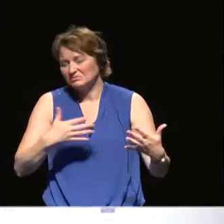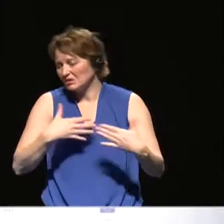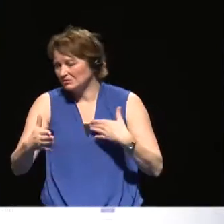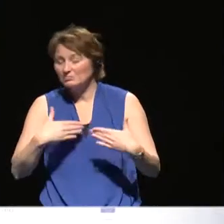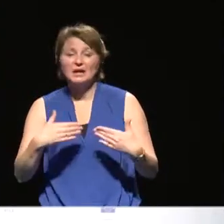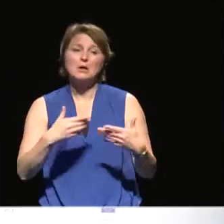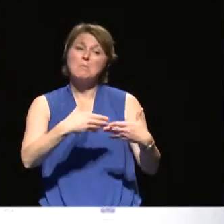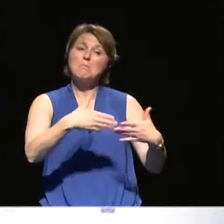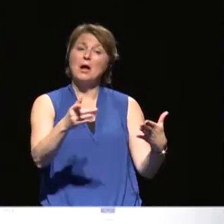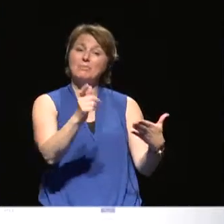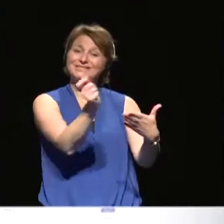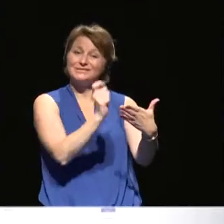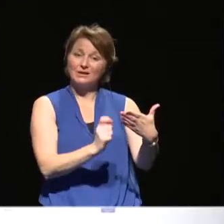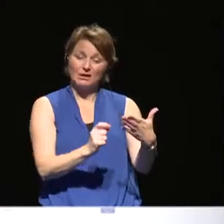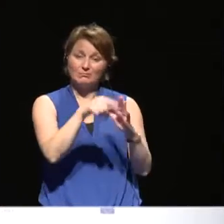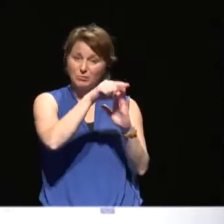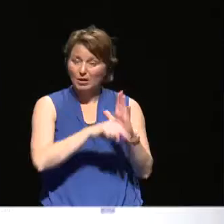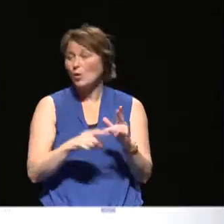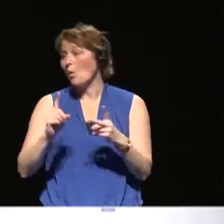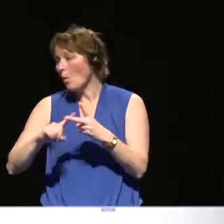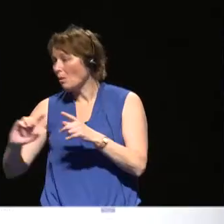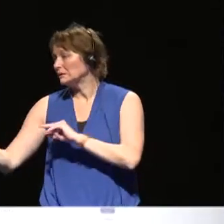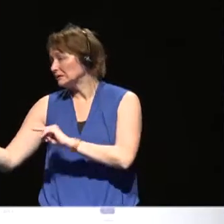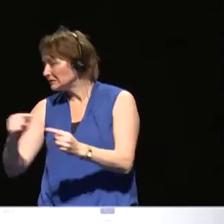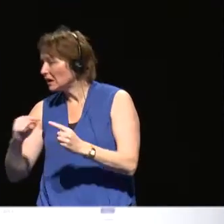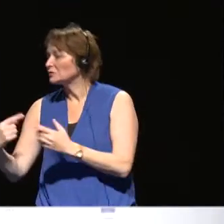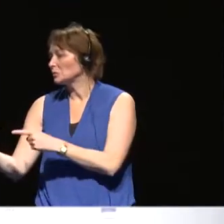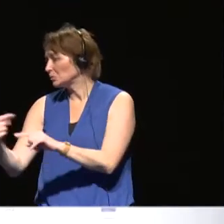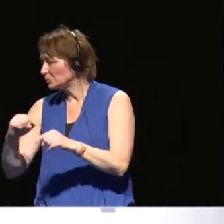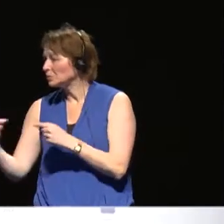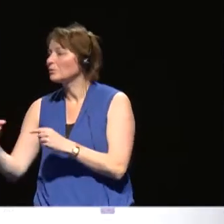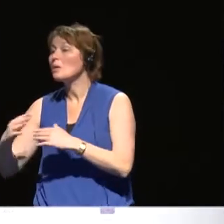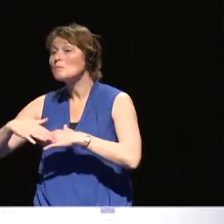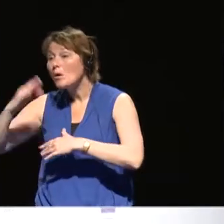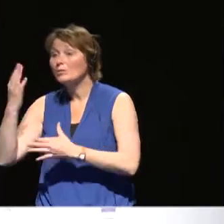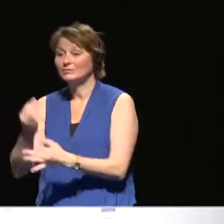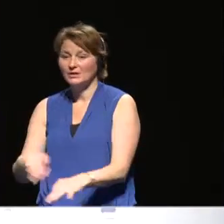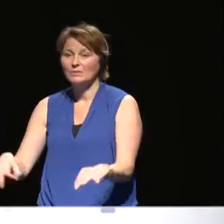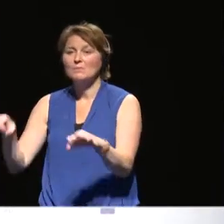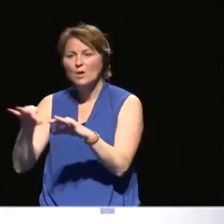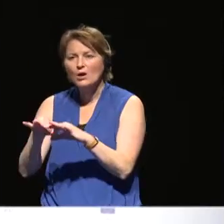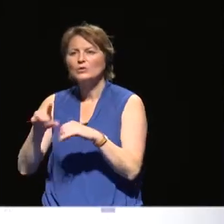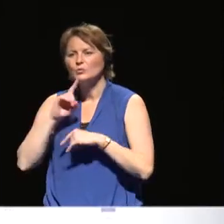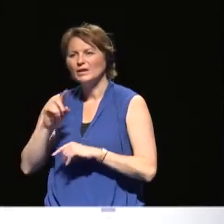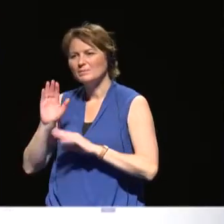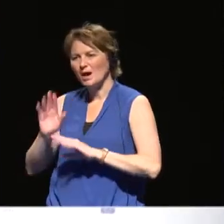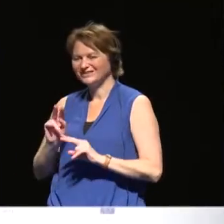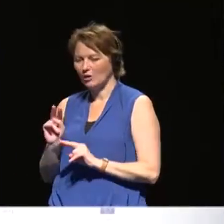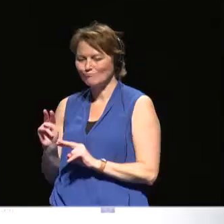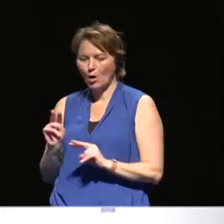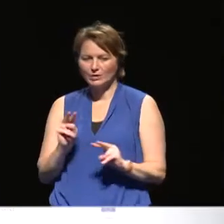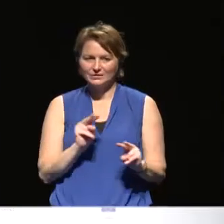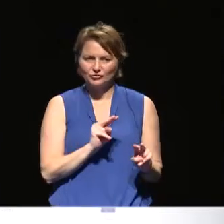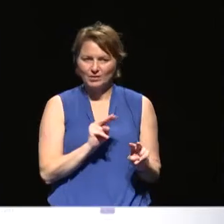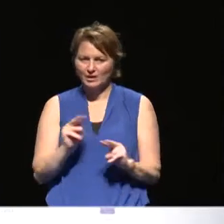public policies or in the process of discussing and debating them, but mainly at the stage of monitoring public